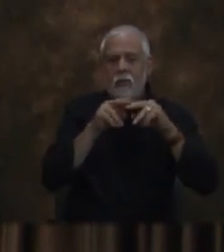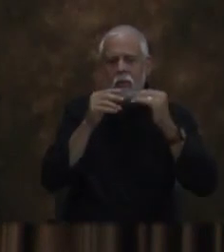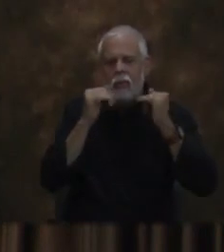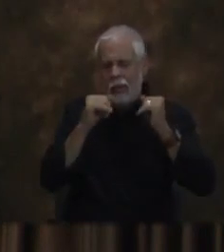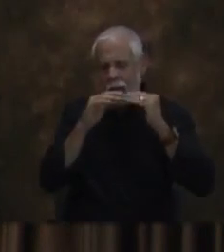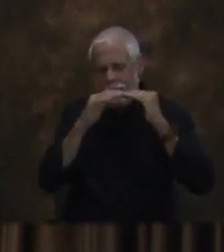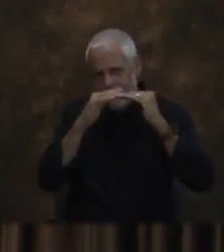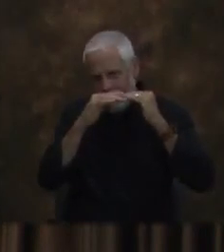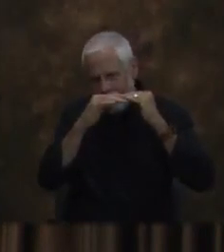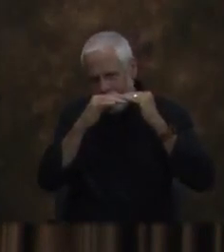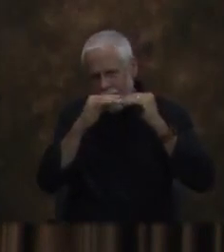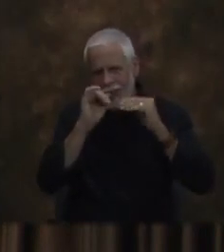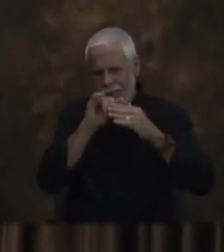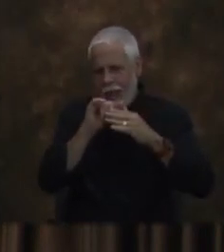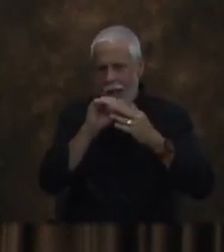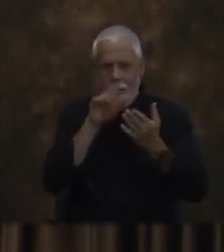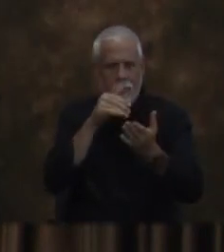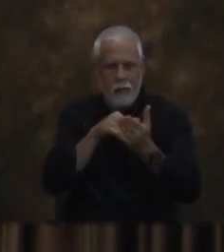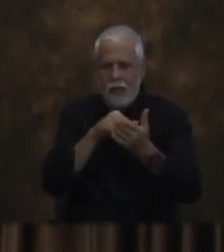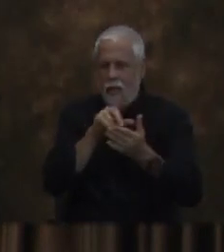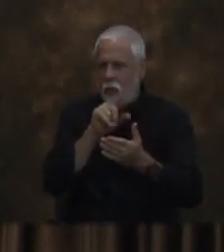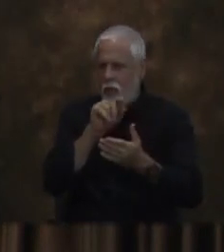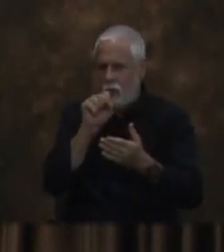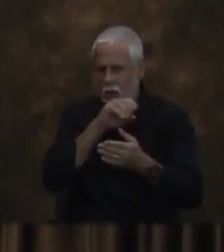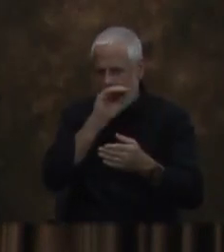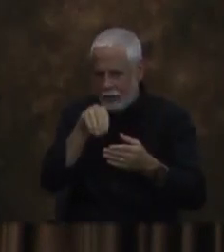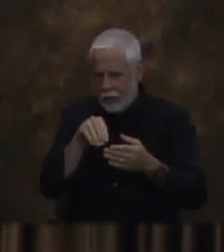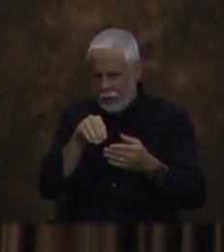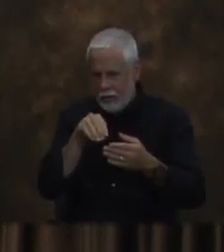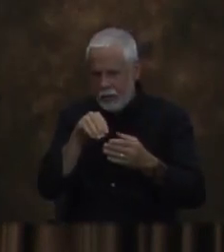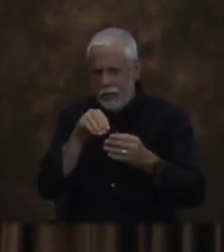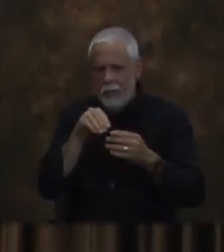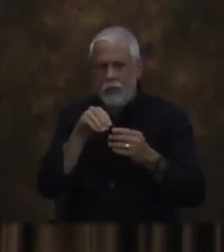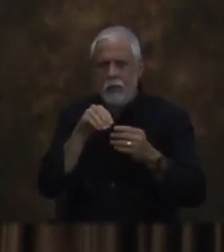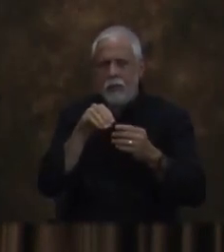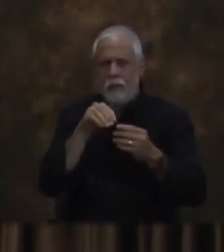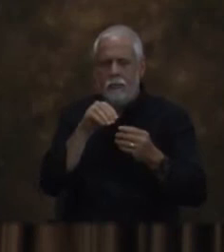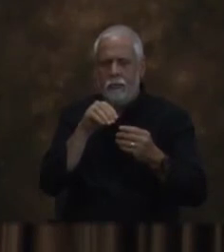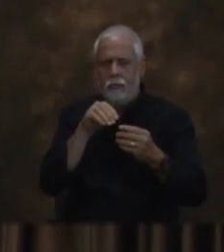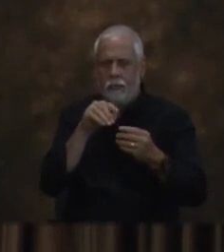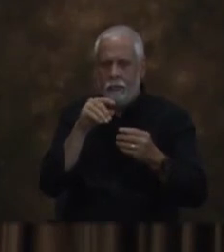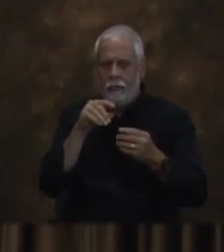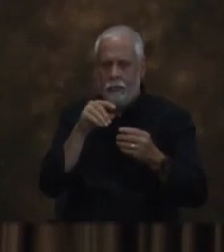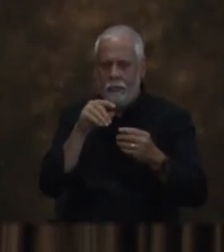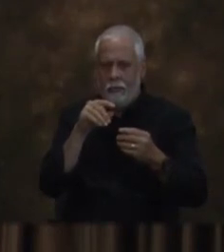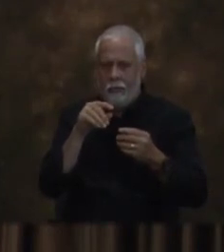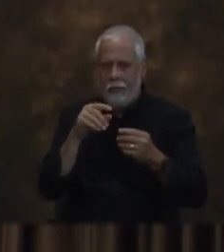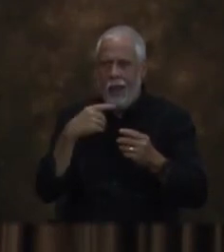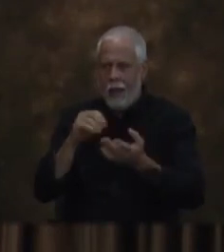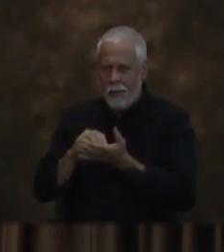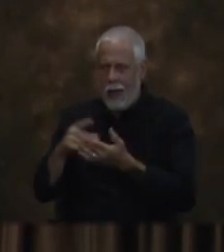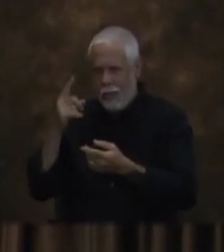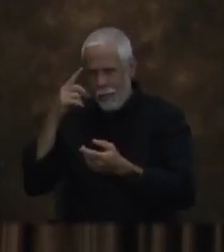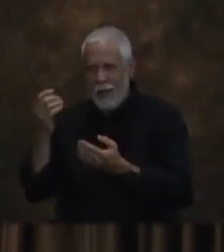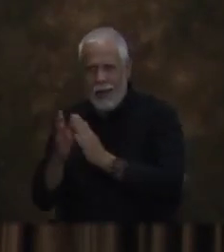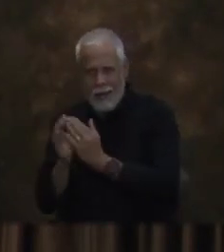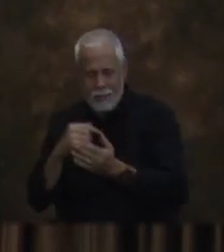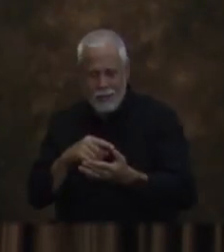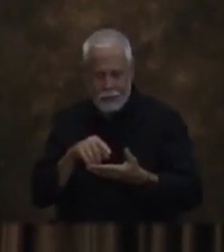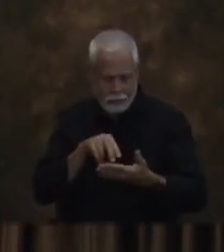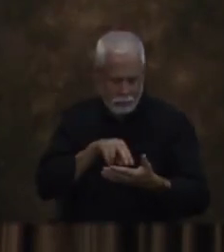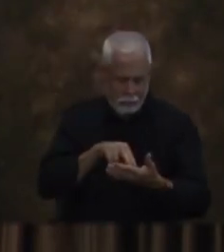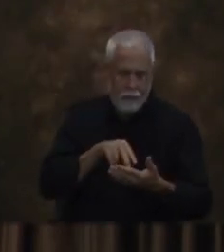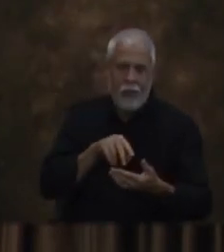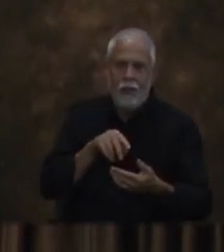staying right there in that mid 20%. I believe, I wrote it down thinking that you might ask, that